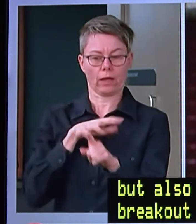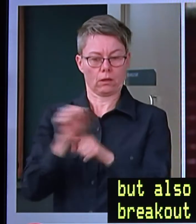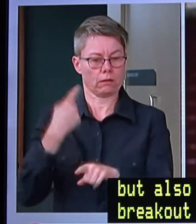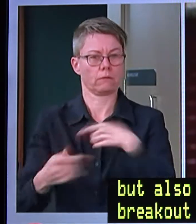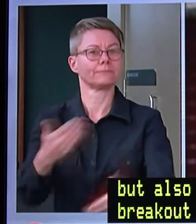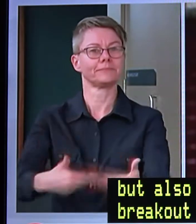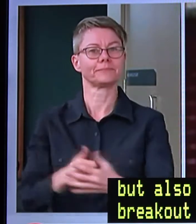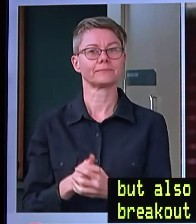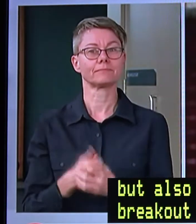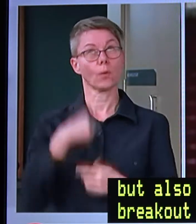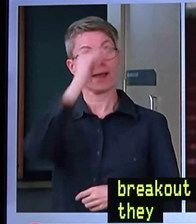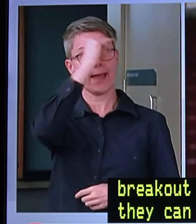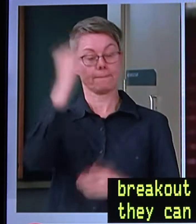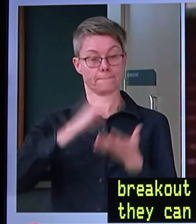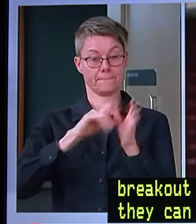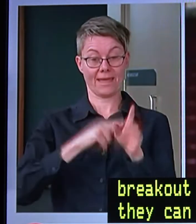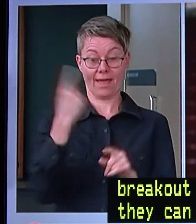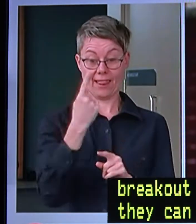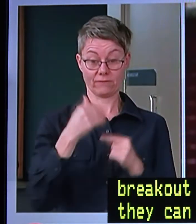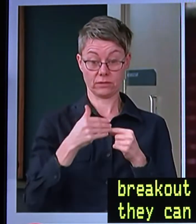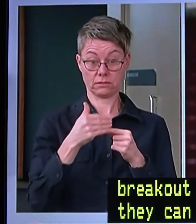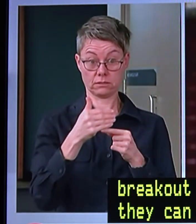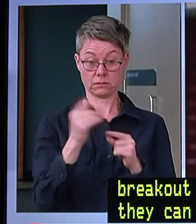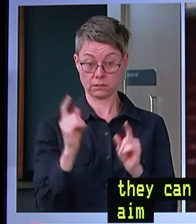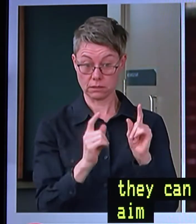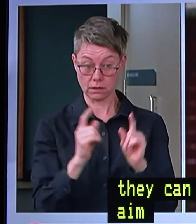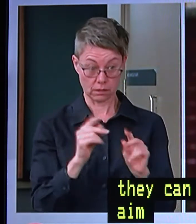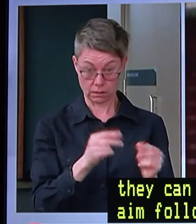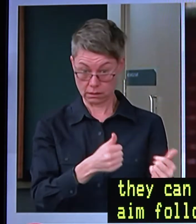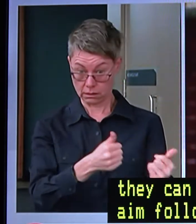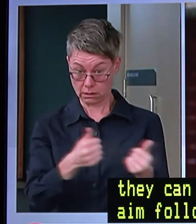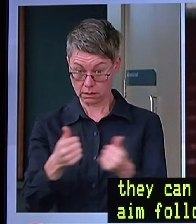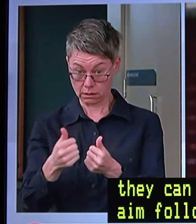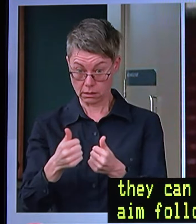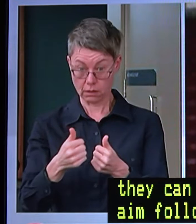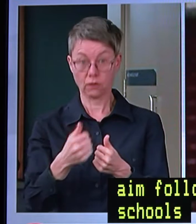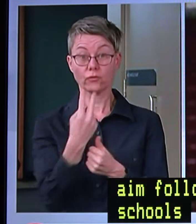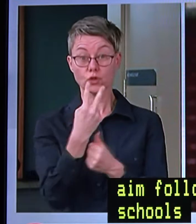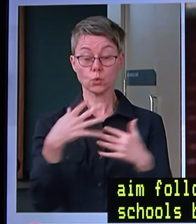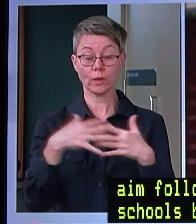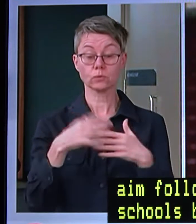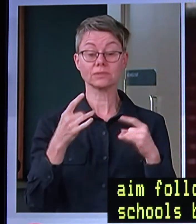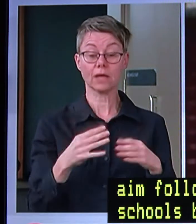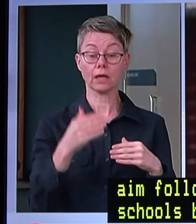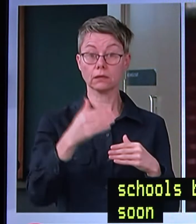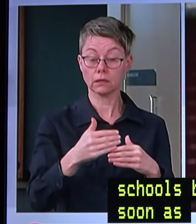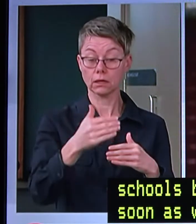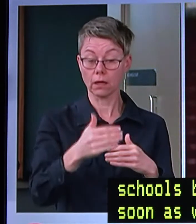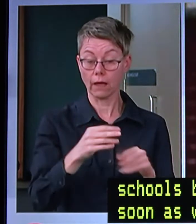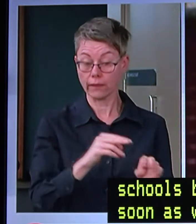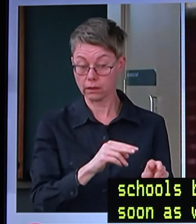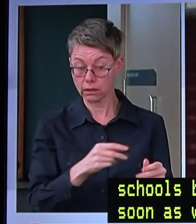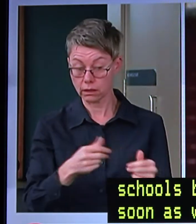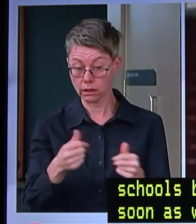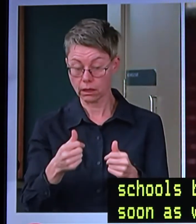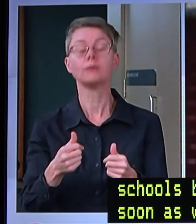aim following May 11 is to get schools back to full attendance as soon as we can. It will be staged for the initial fortnight, and